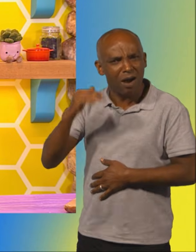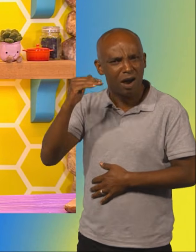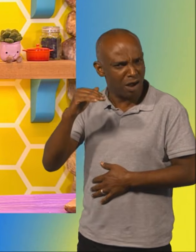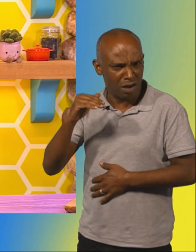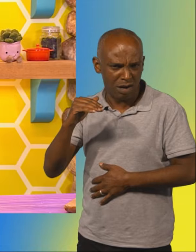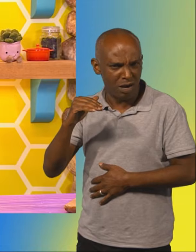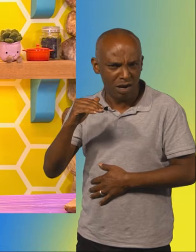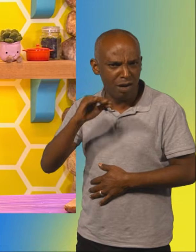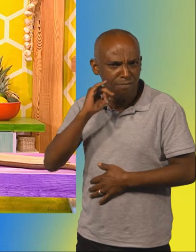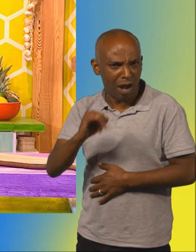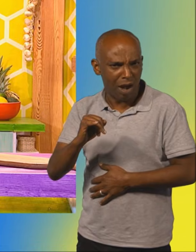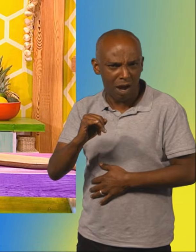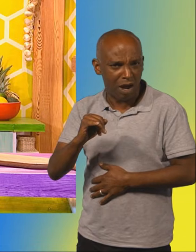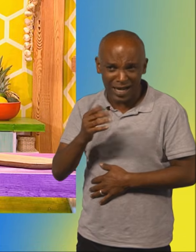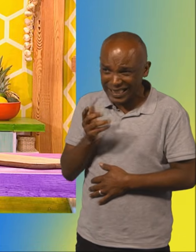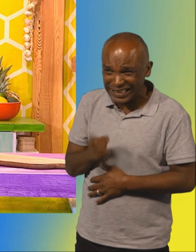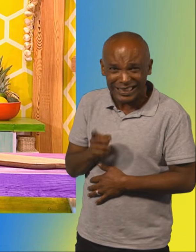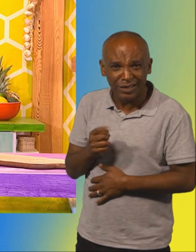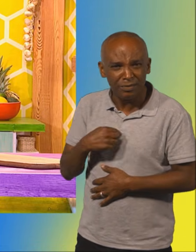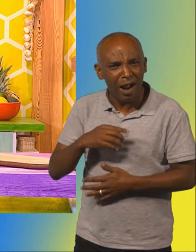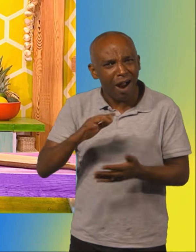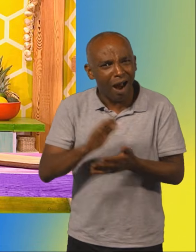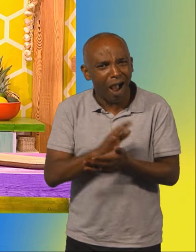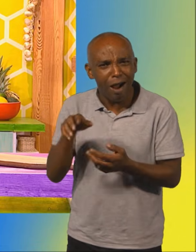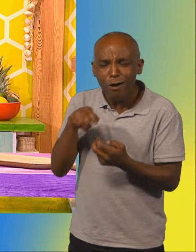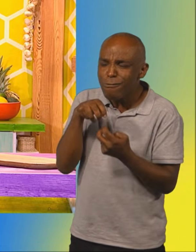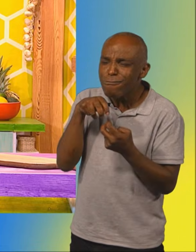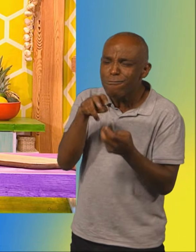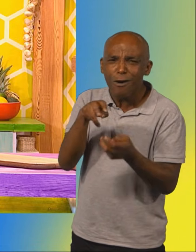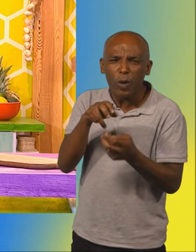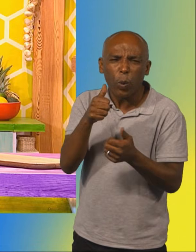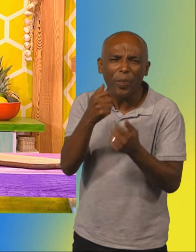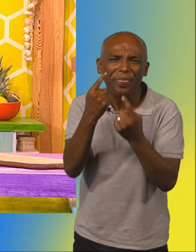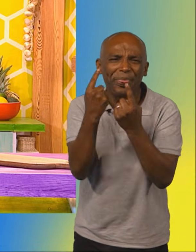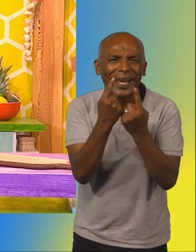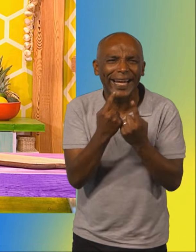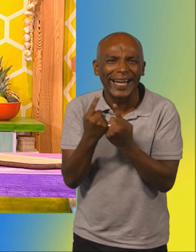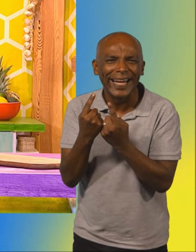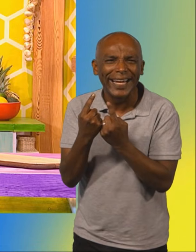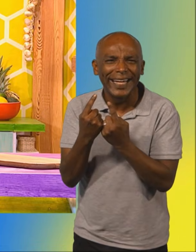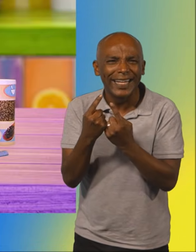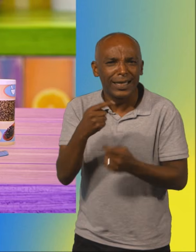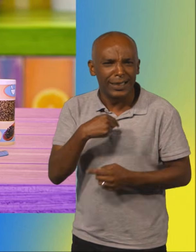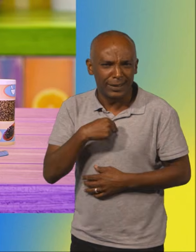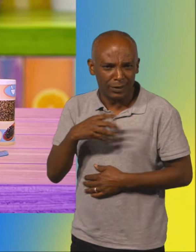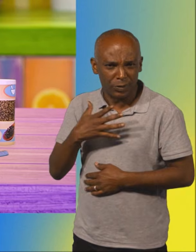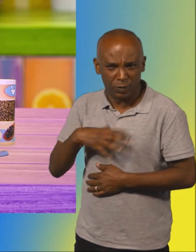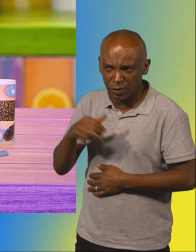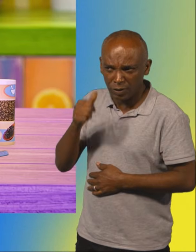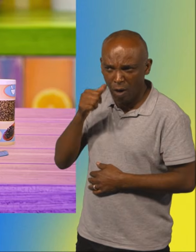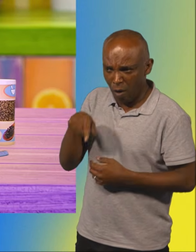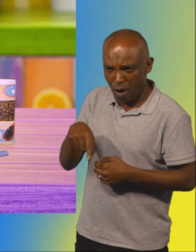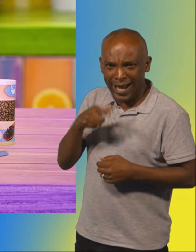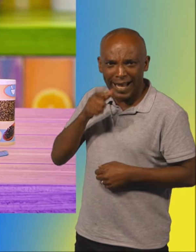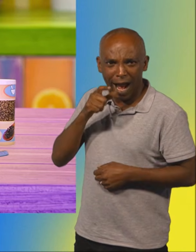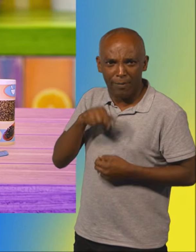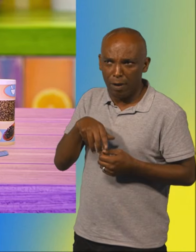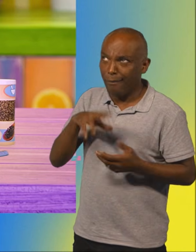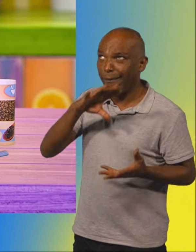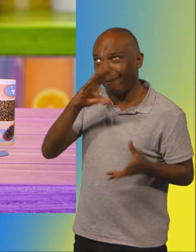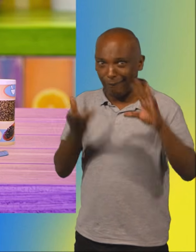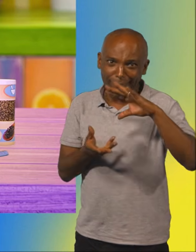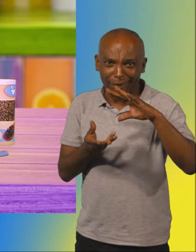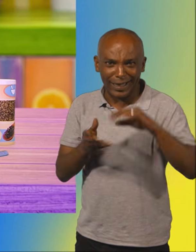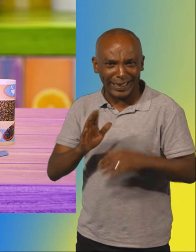all. I'm glad he uses his huffing and puffing to do good things. We wouldn't want him to blow the cafe down. He still has a